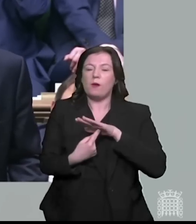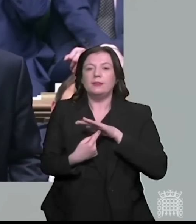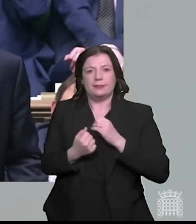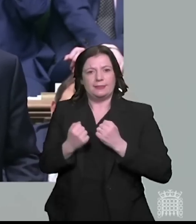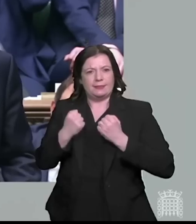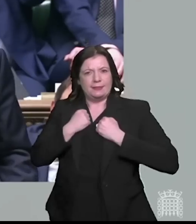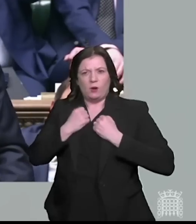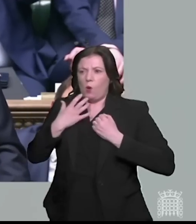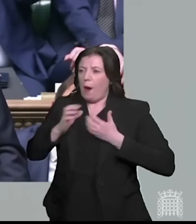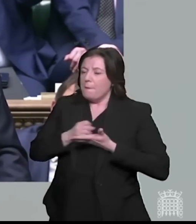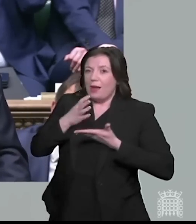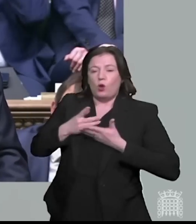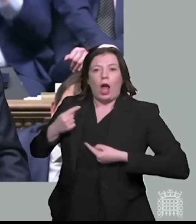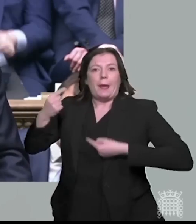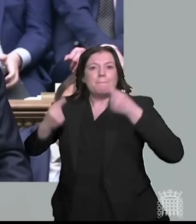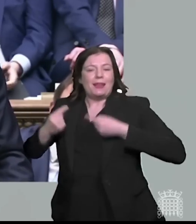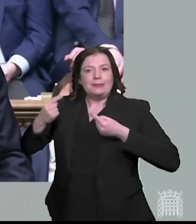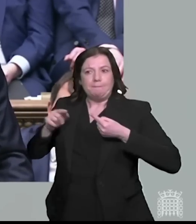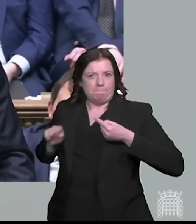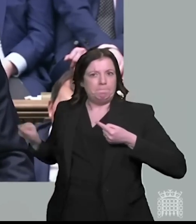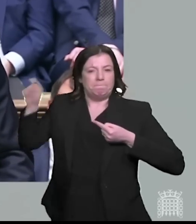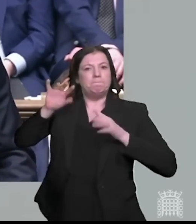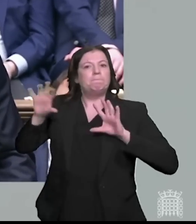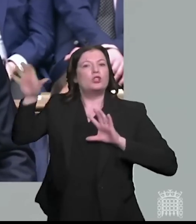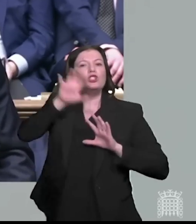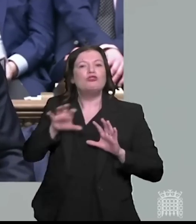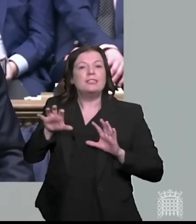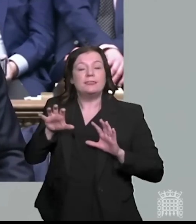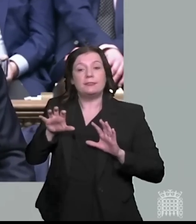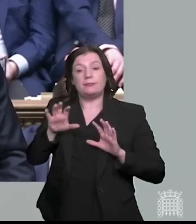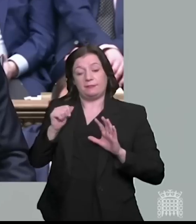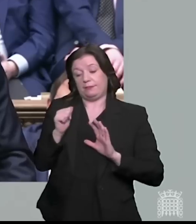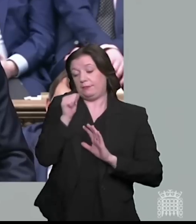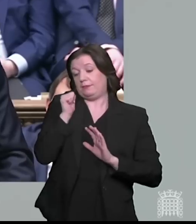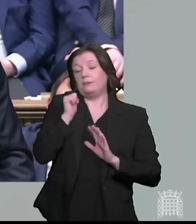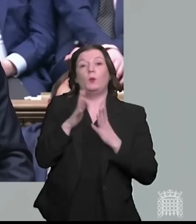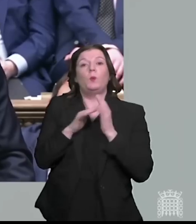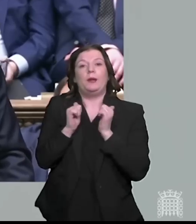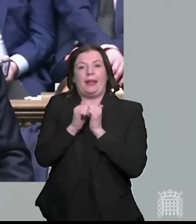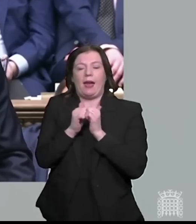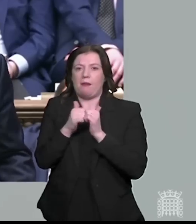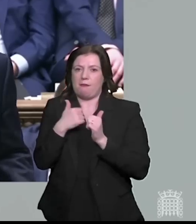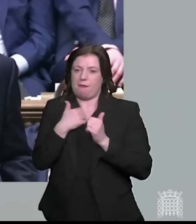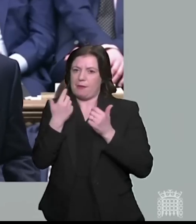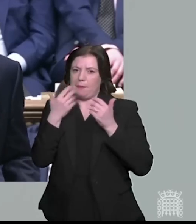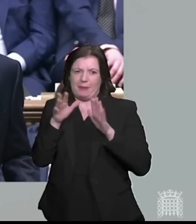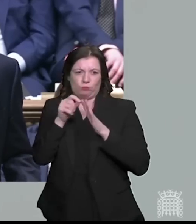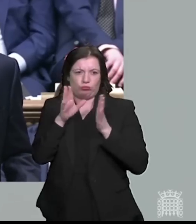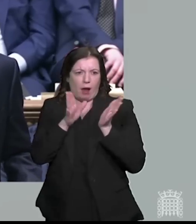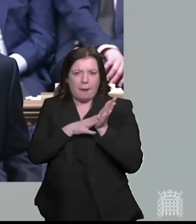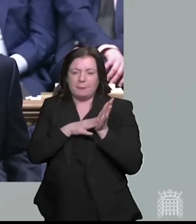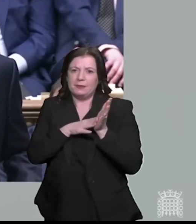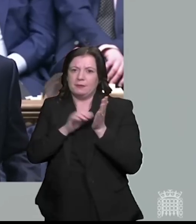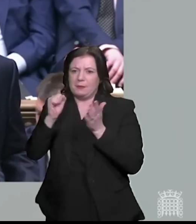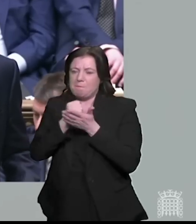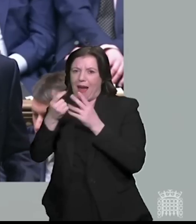national competitive advantage for the United Kingdom. Over the weekend, I worked night and day with the Prime Minister and the Governor